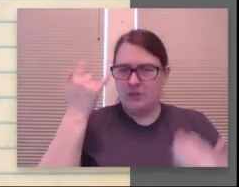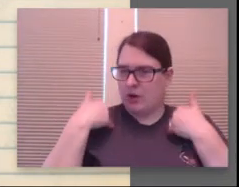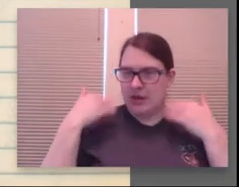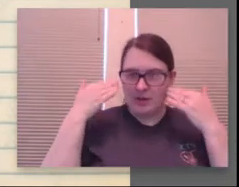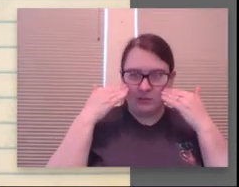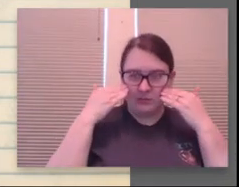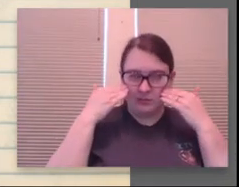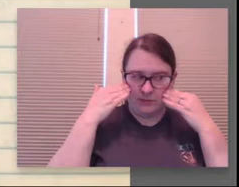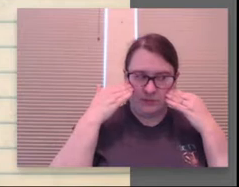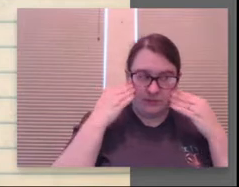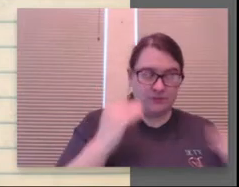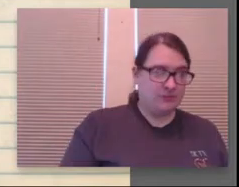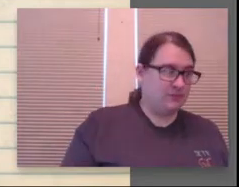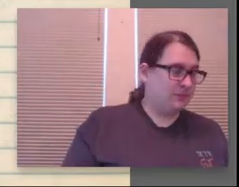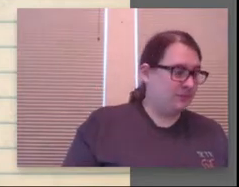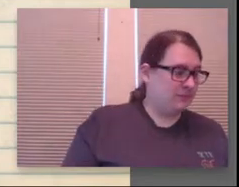Do you know it?